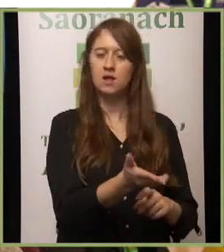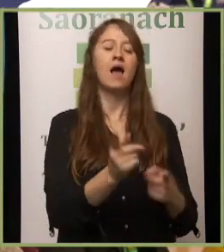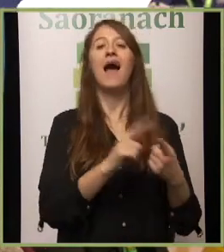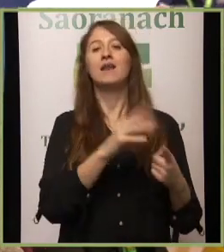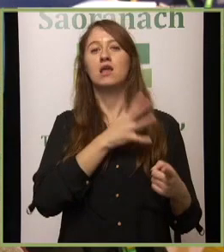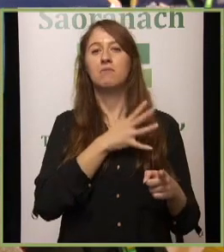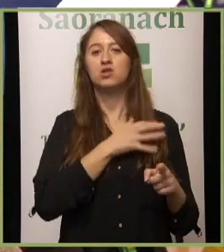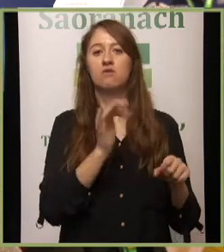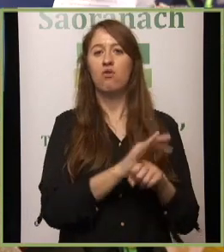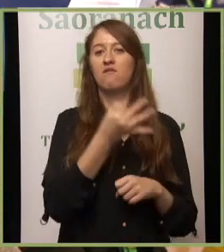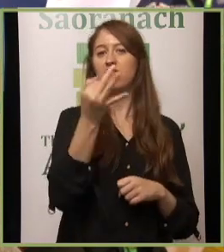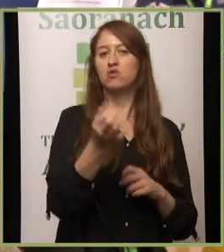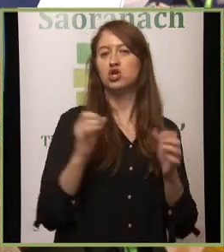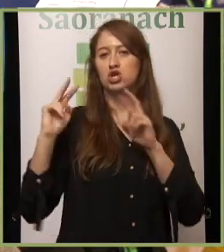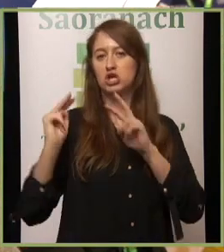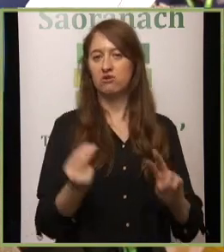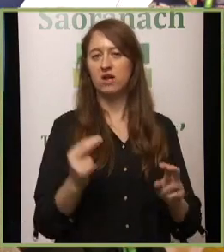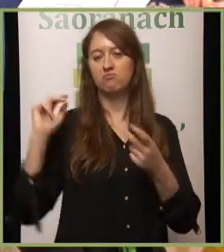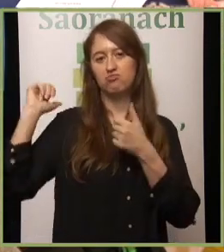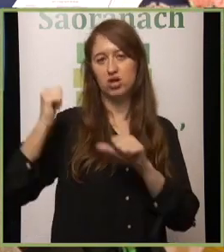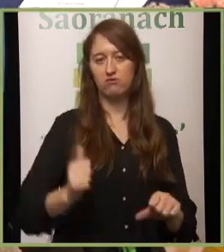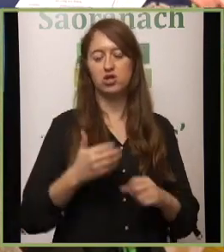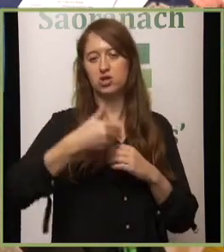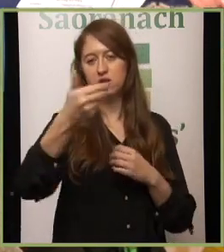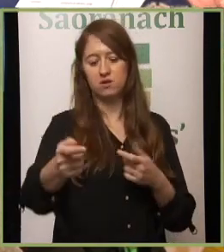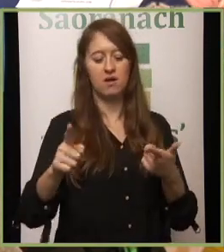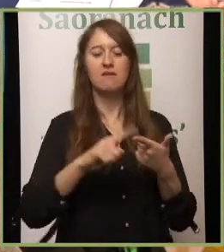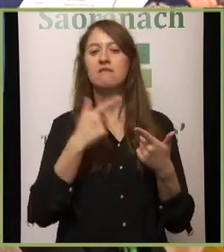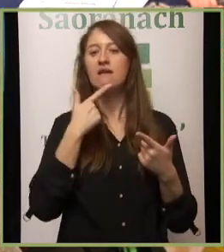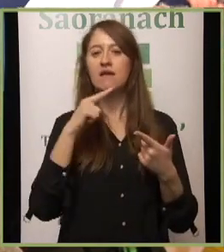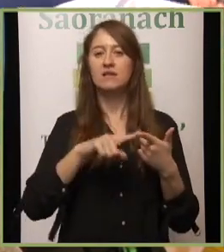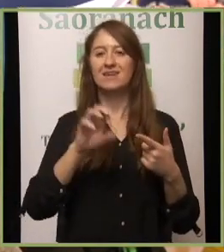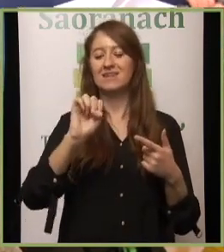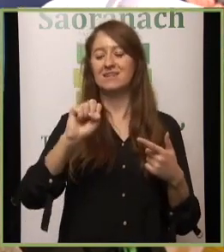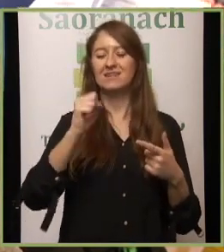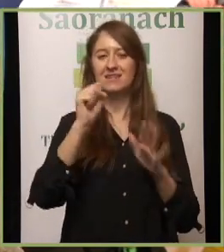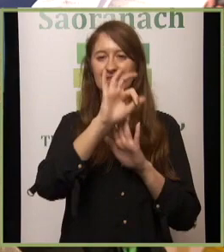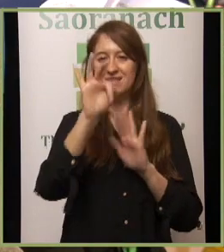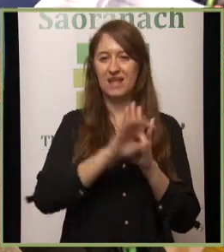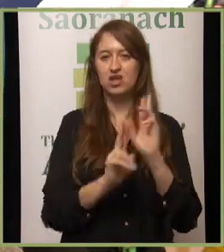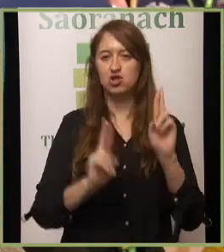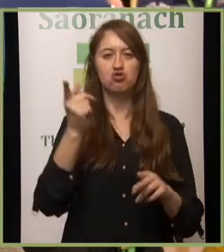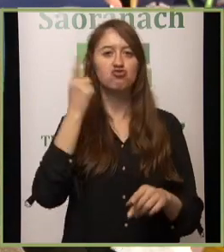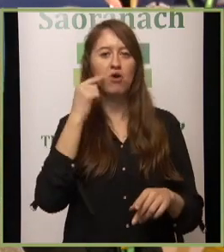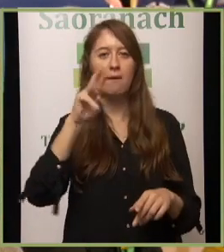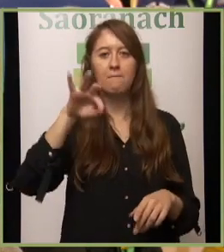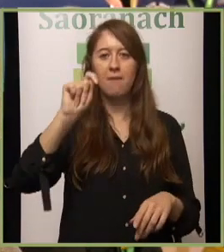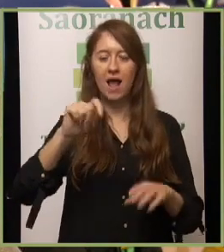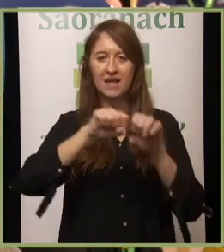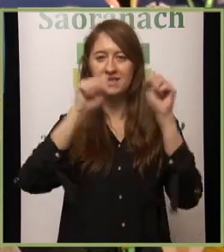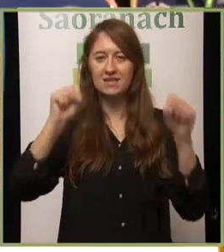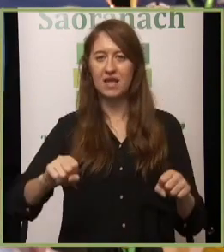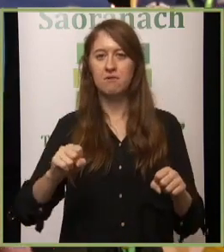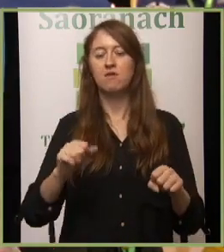Future Generations, and the second one being that the state should trial pilot schemes of future advisory councils at local